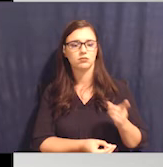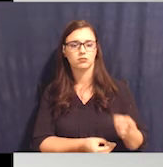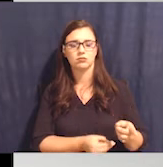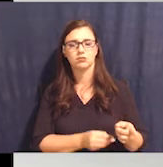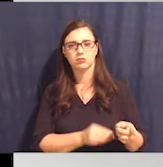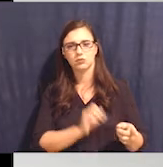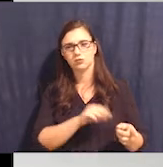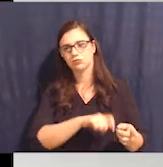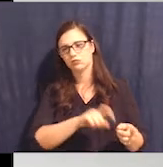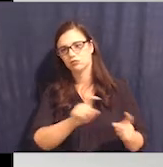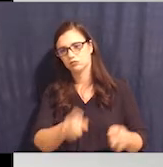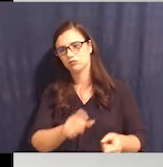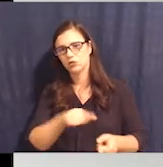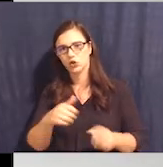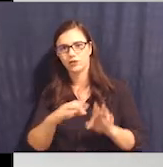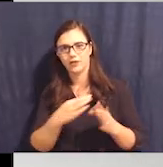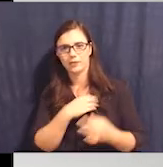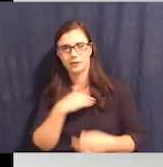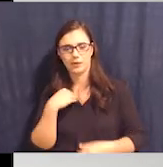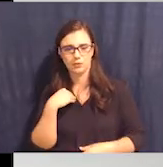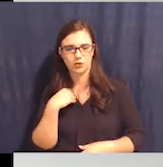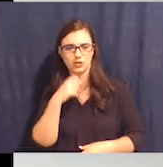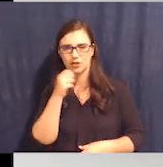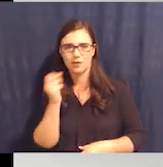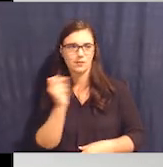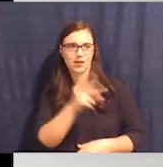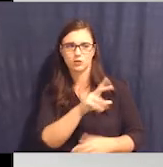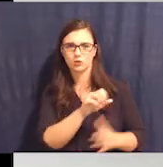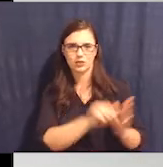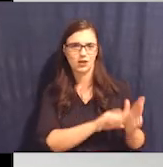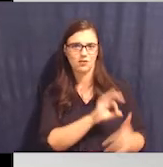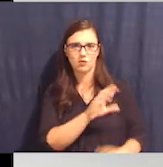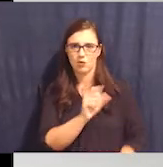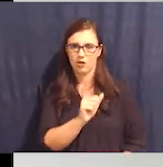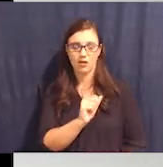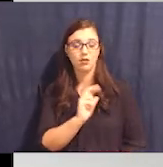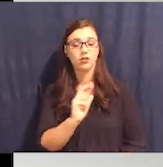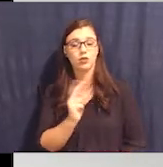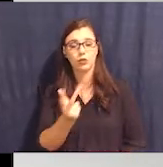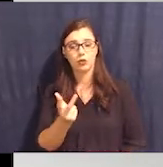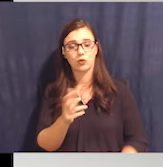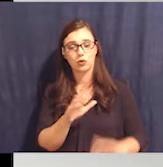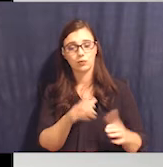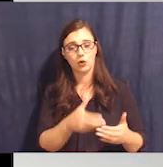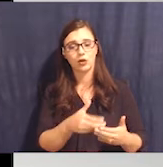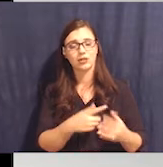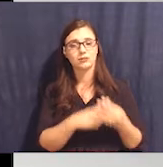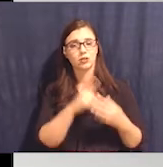passing, it could go to other family members and not back to the state of Florida. The third-party special needs